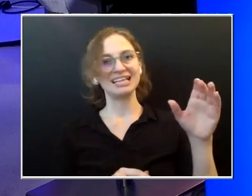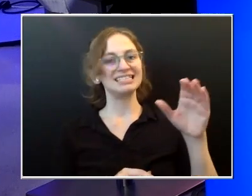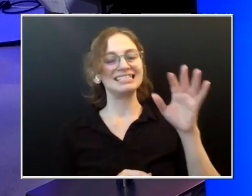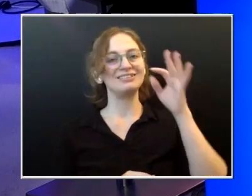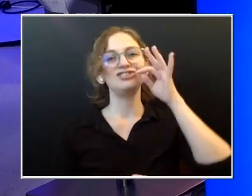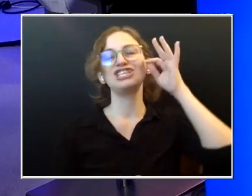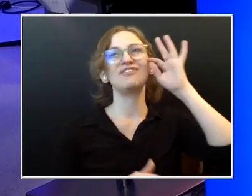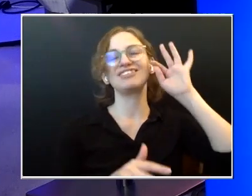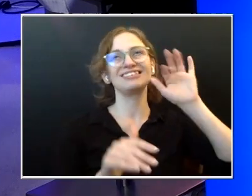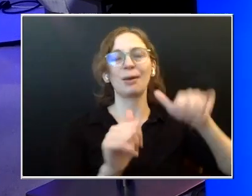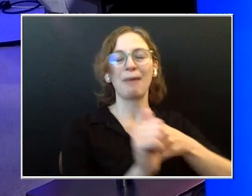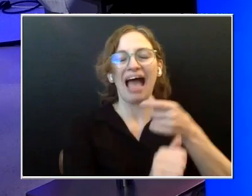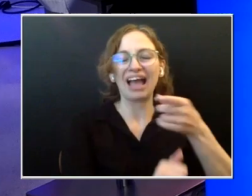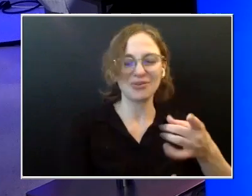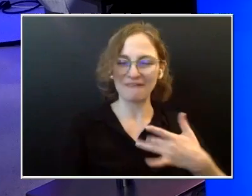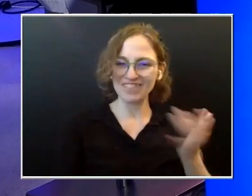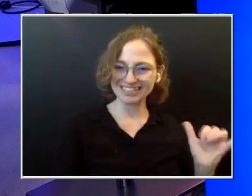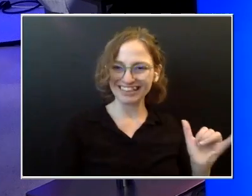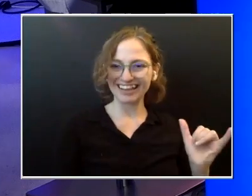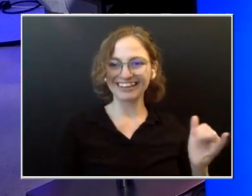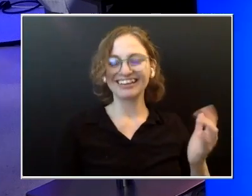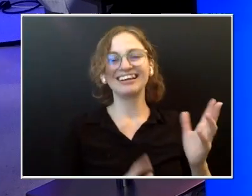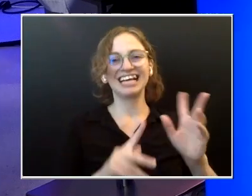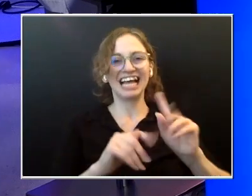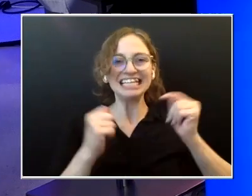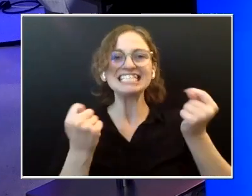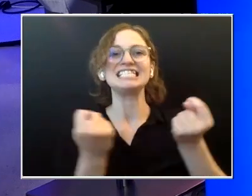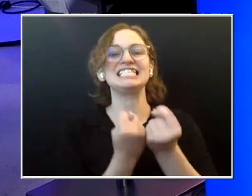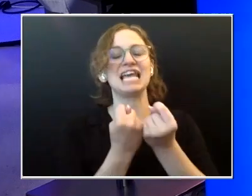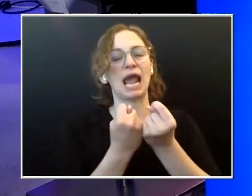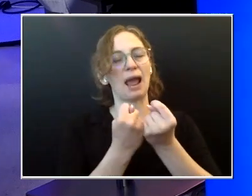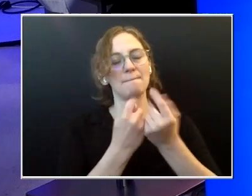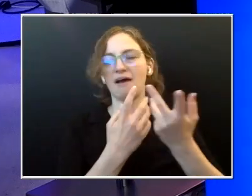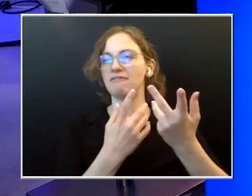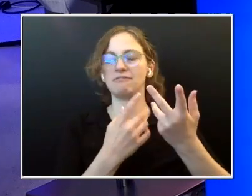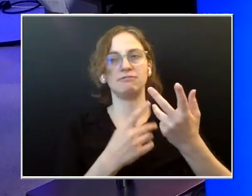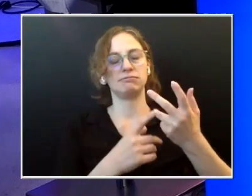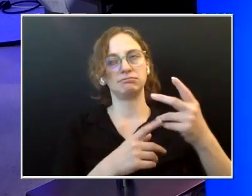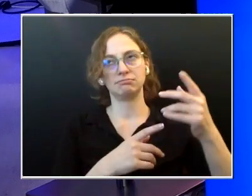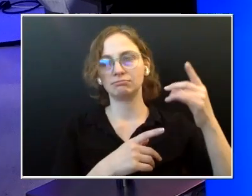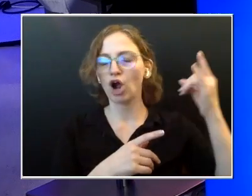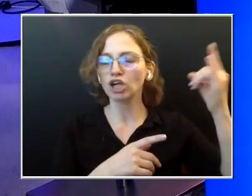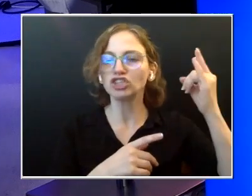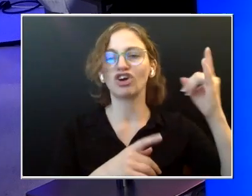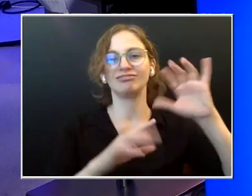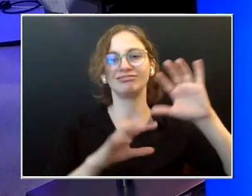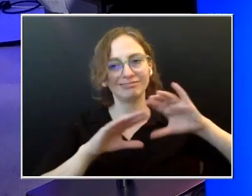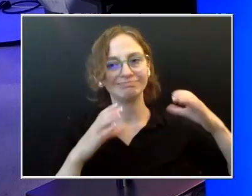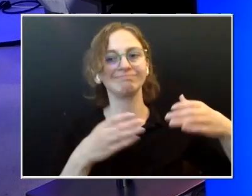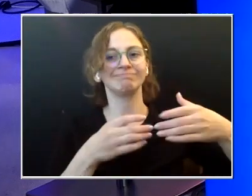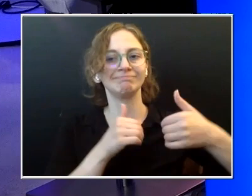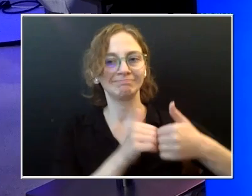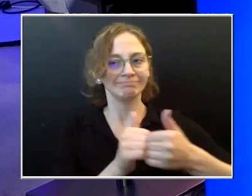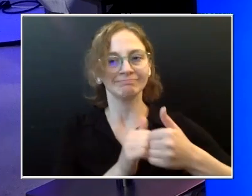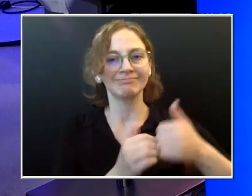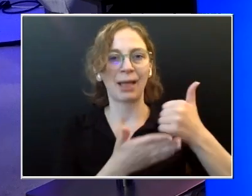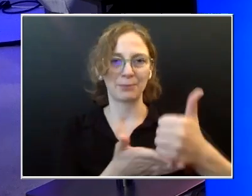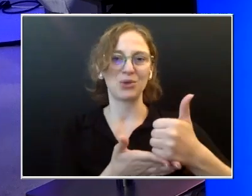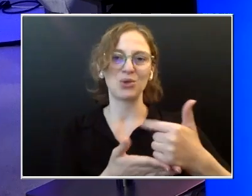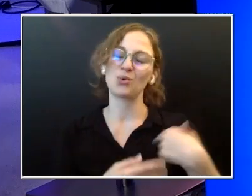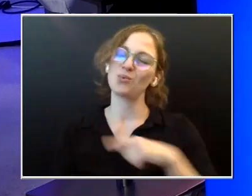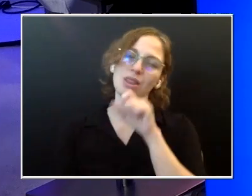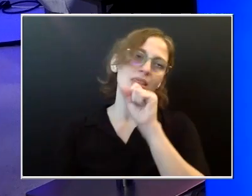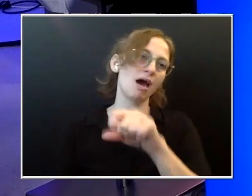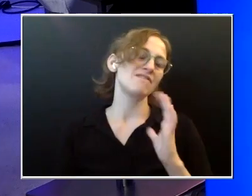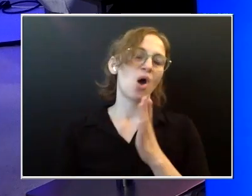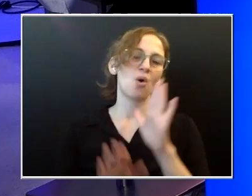team of these superstars that are helping you. Yes. We love sharing the incredible work that our doctors do. Yeah. We love it. We also love sharing